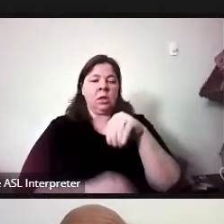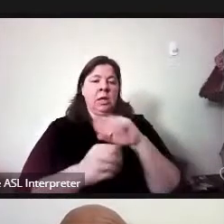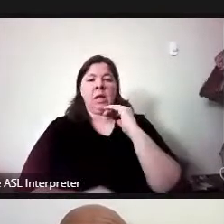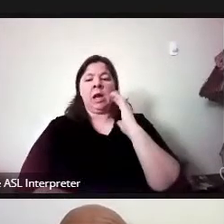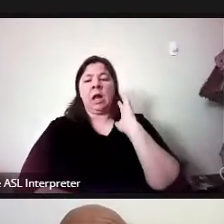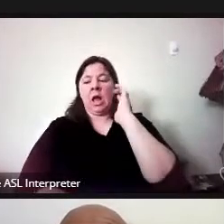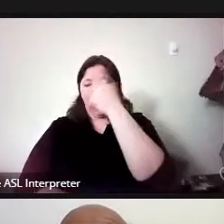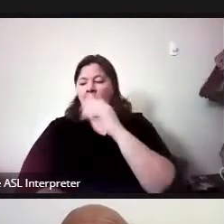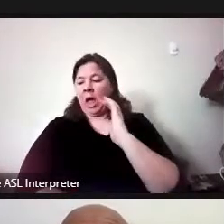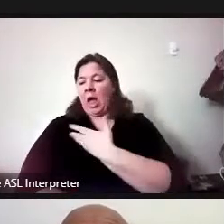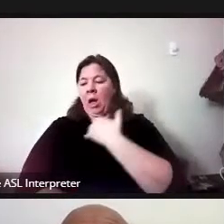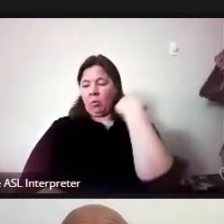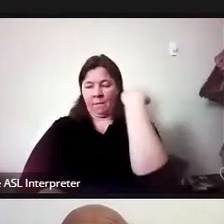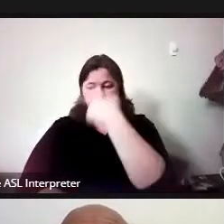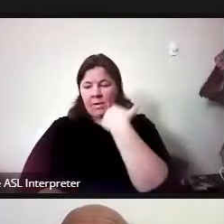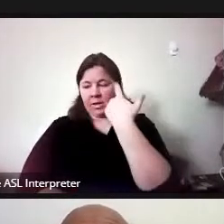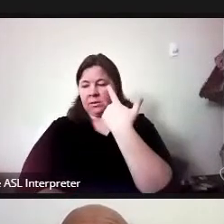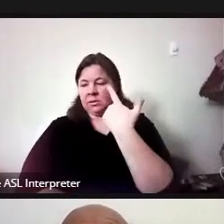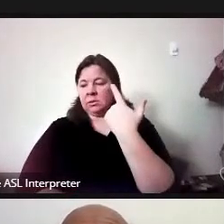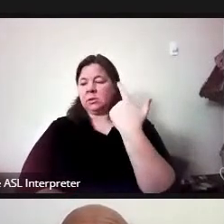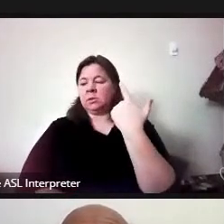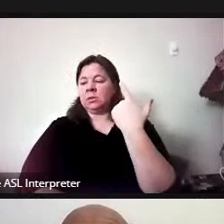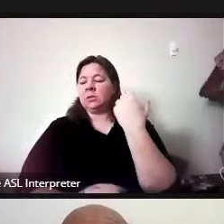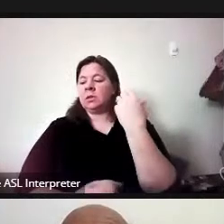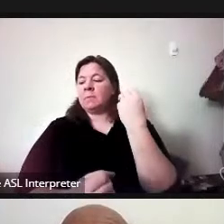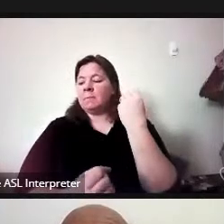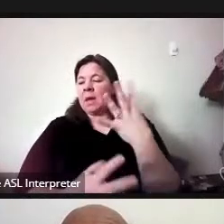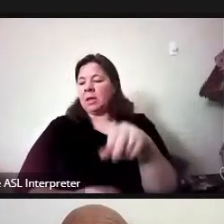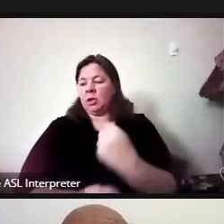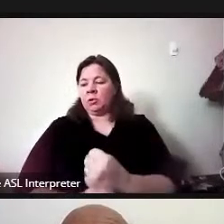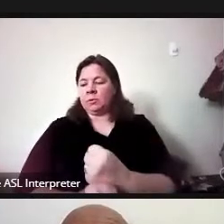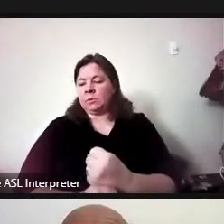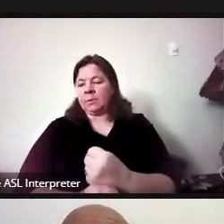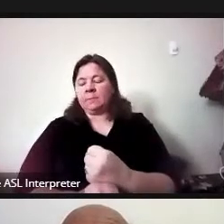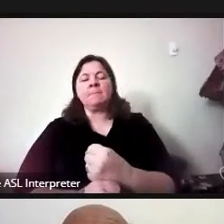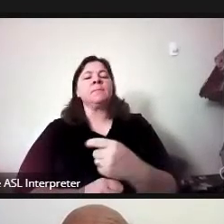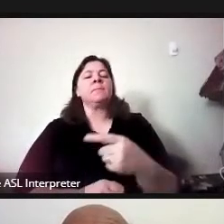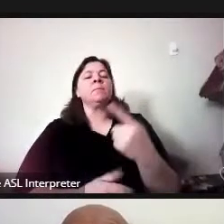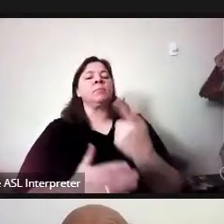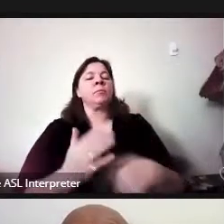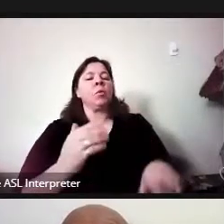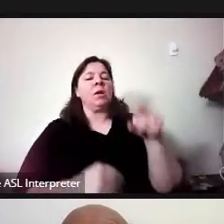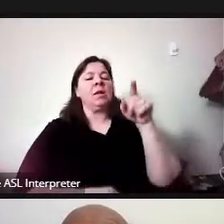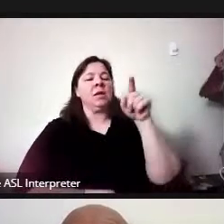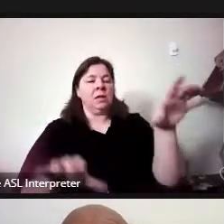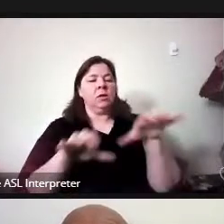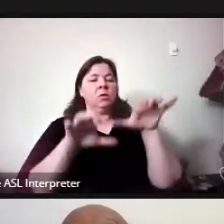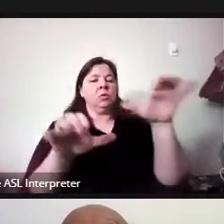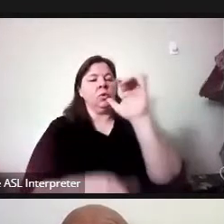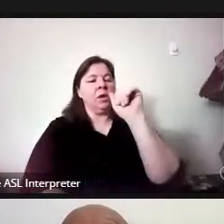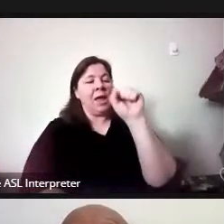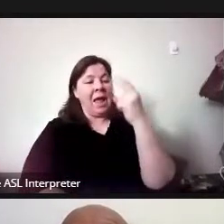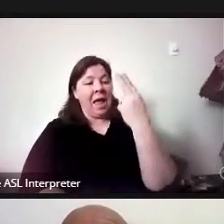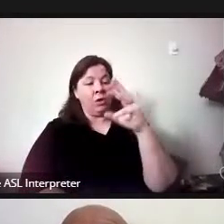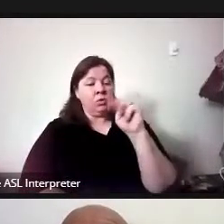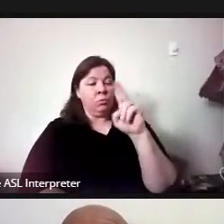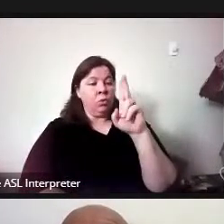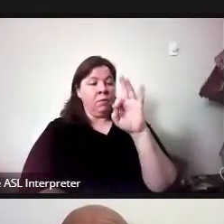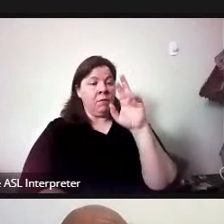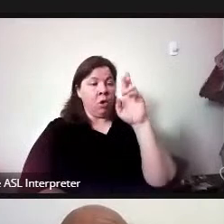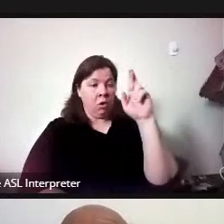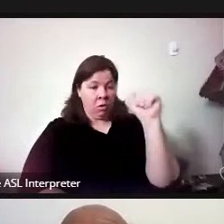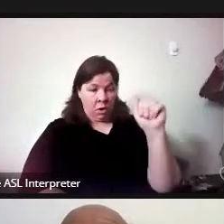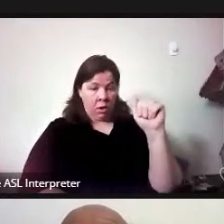years and years and years. But none of them has done or is doing what Ash Mufarah has created with